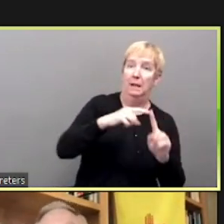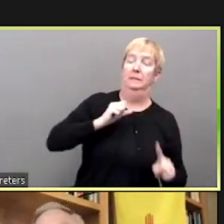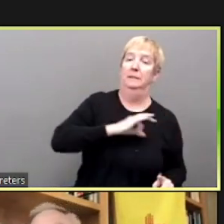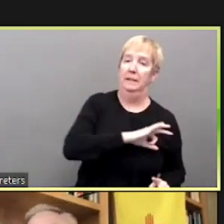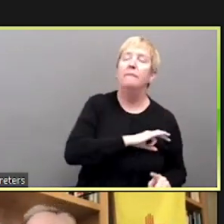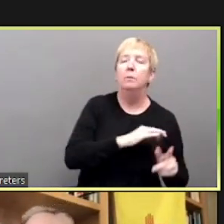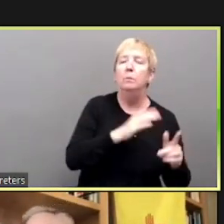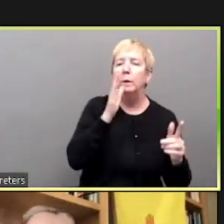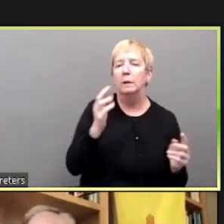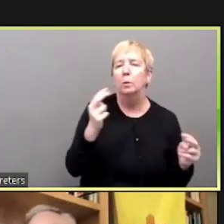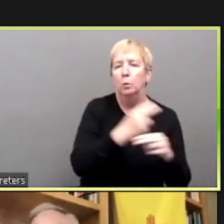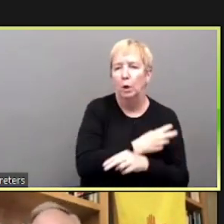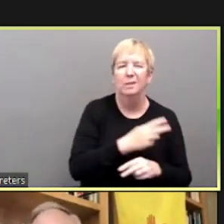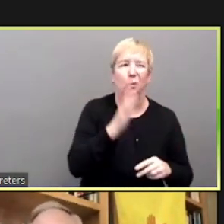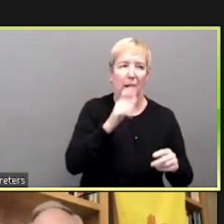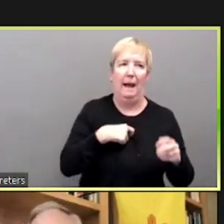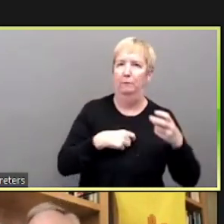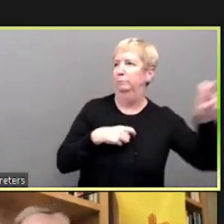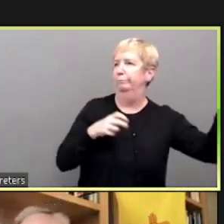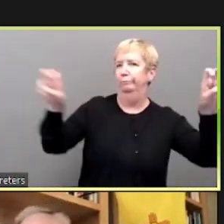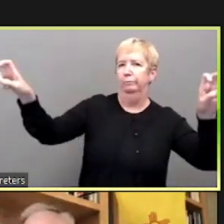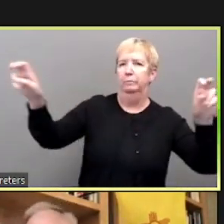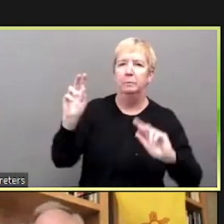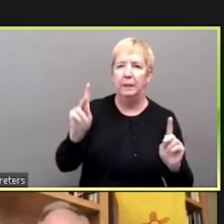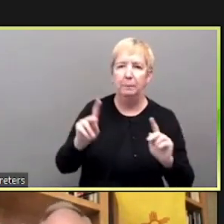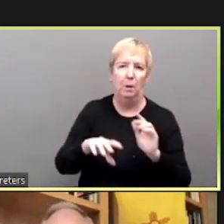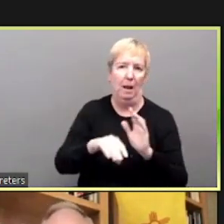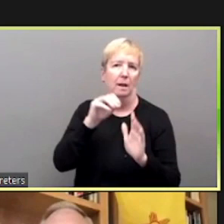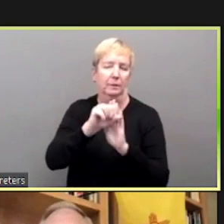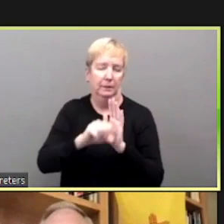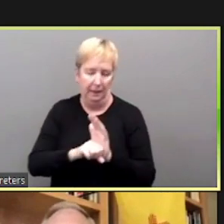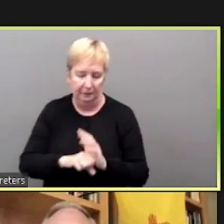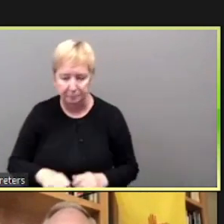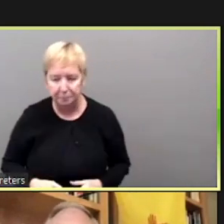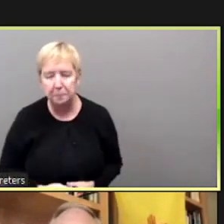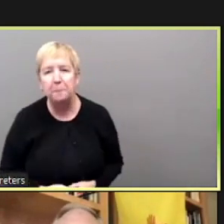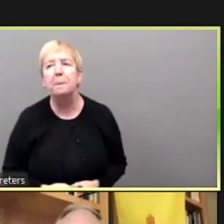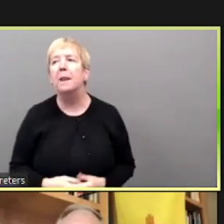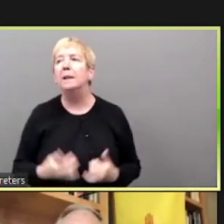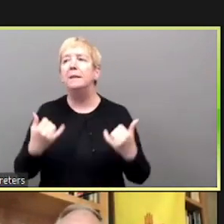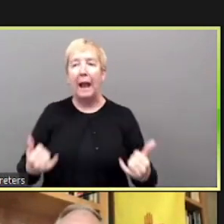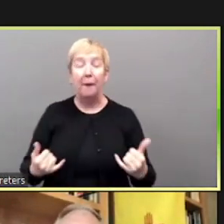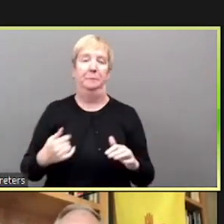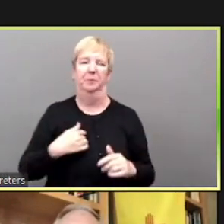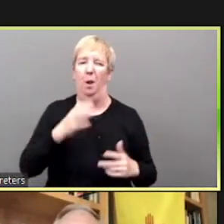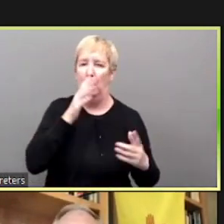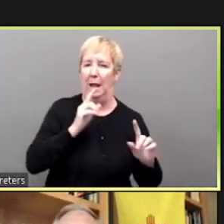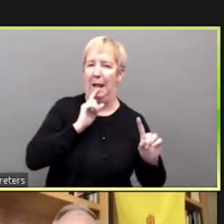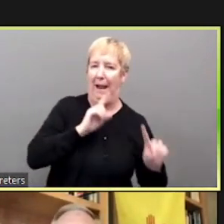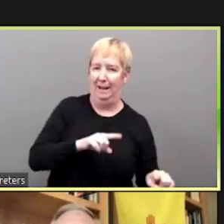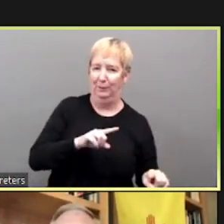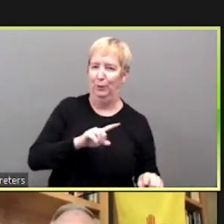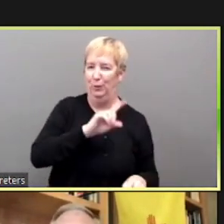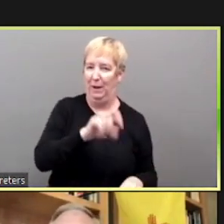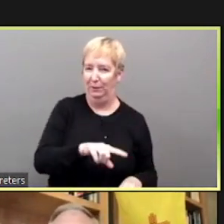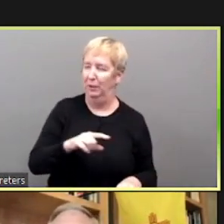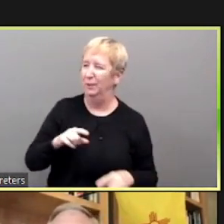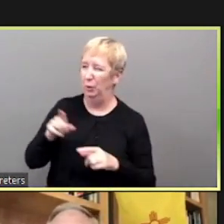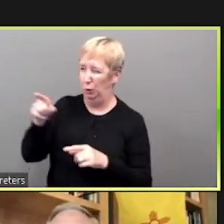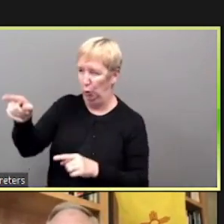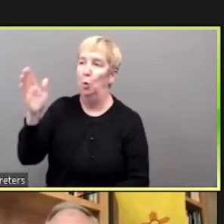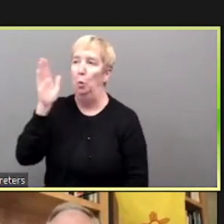that note, I want to just answer a question that someone will ask today, because we always get asked this question during this time. But I